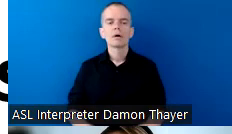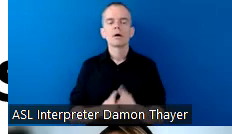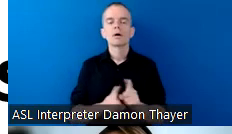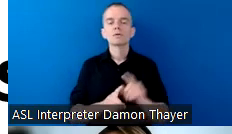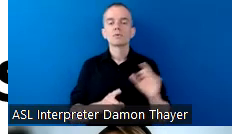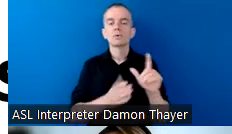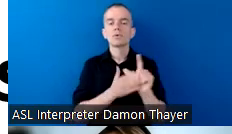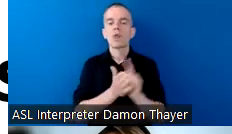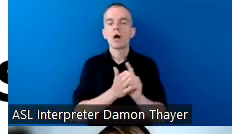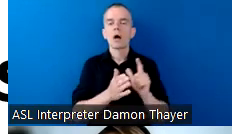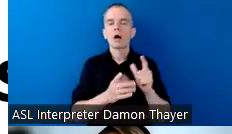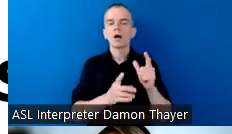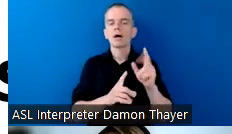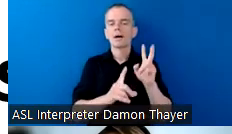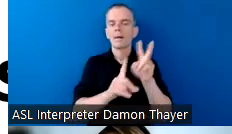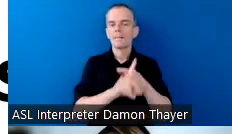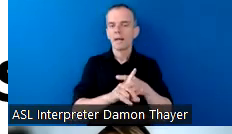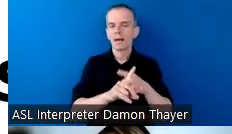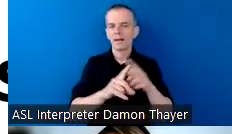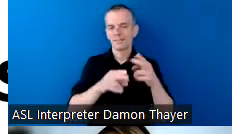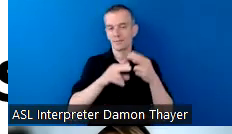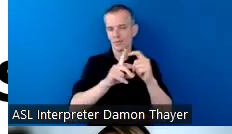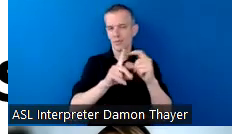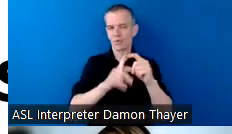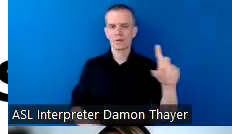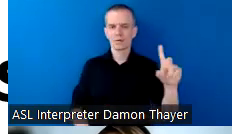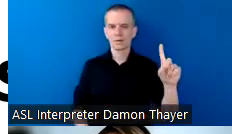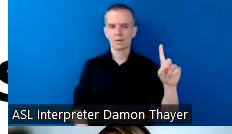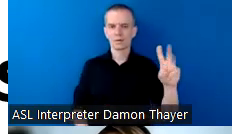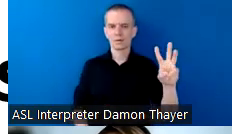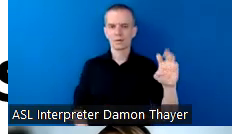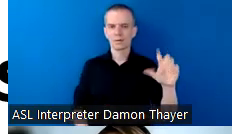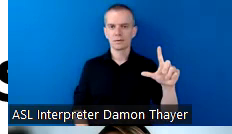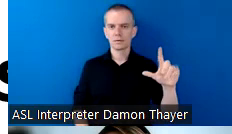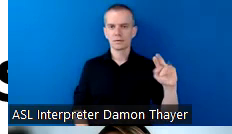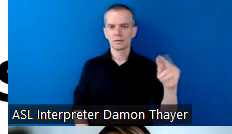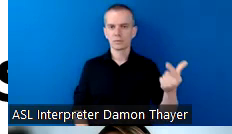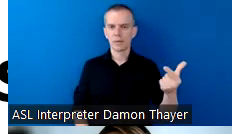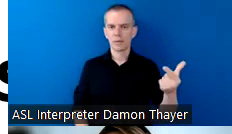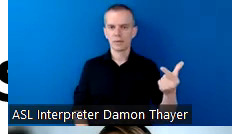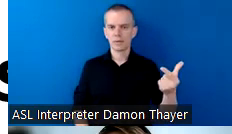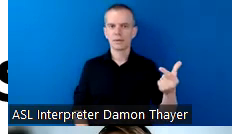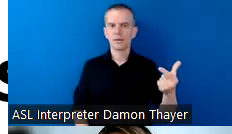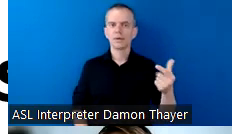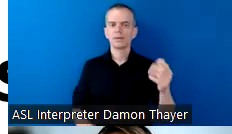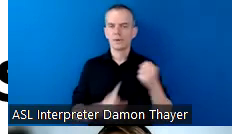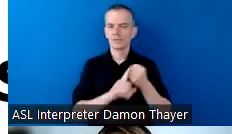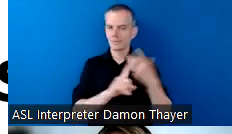to dwellings. And the reason why we go over this is because my definition of a dwelling could be different than yours, but